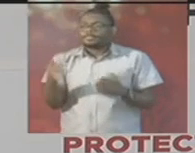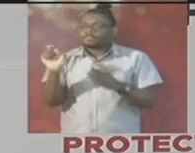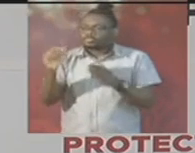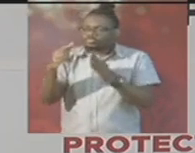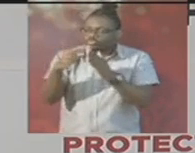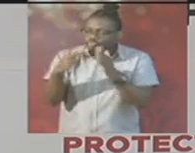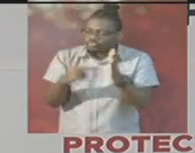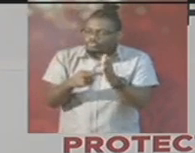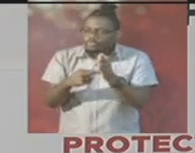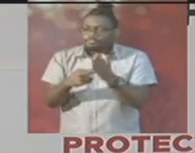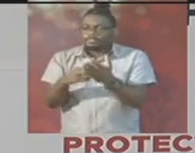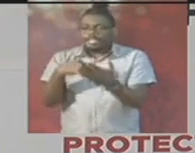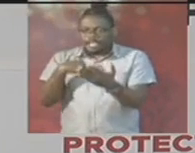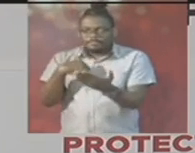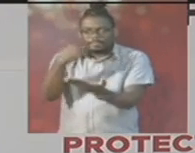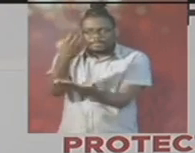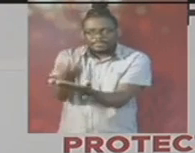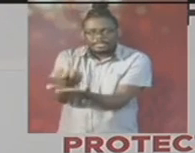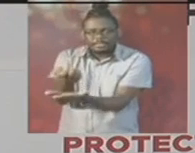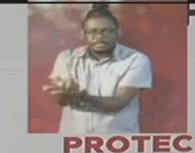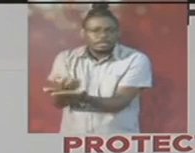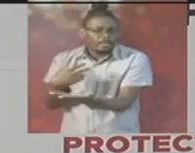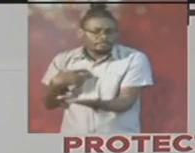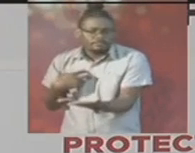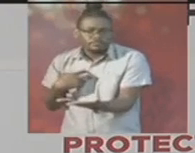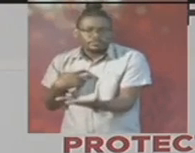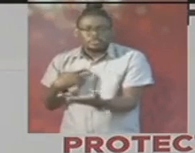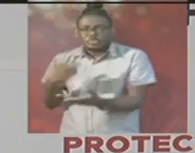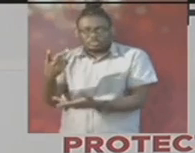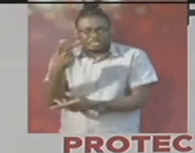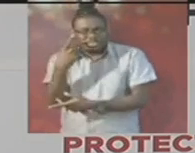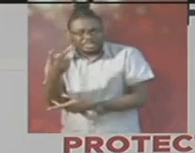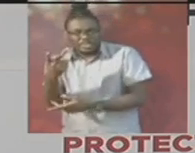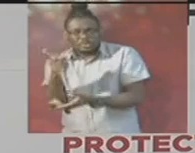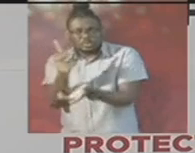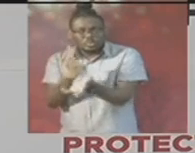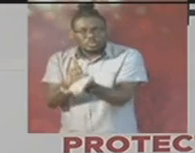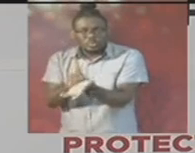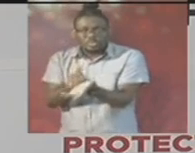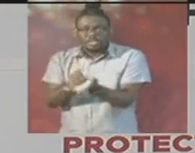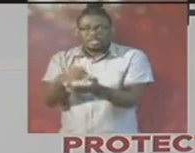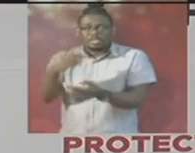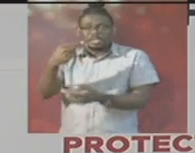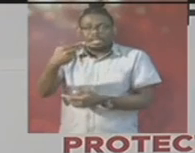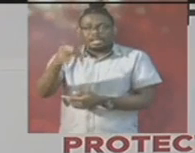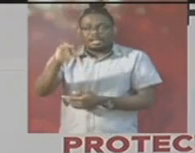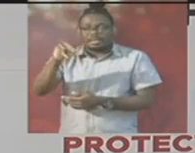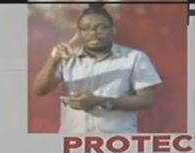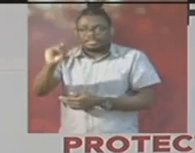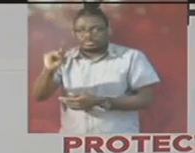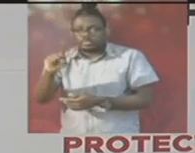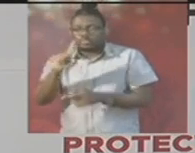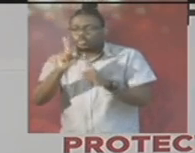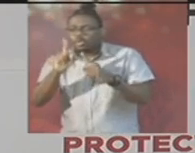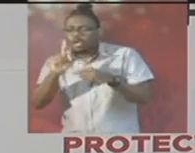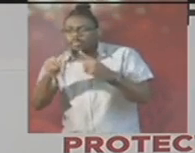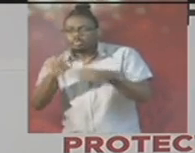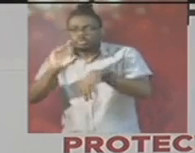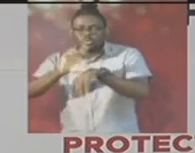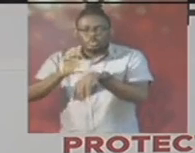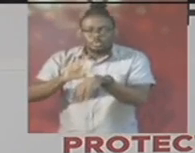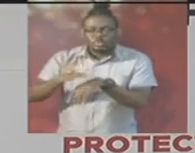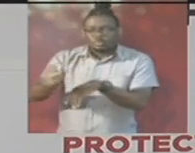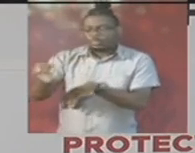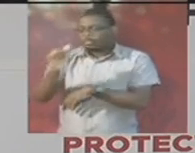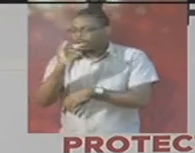tracing. You would have heard Dr. Hines speak about places of religion, bar hopping. Dr. Alana Bess spoke about